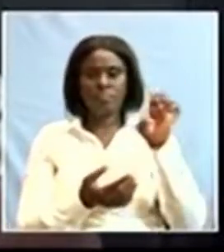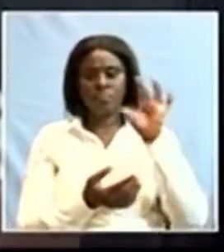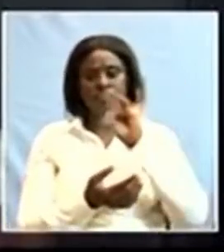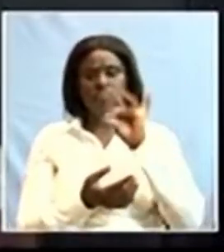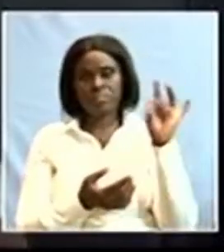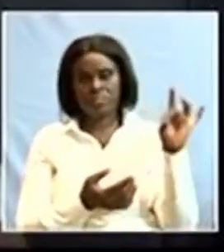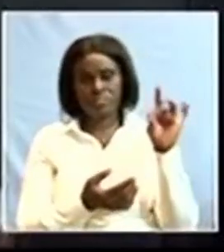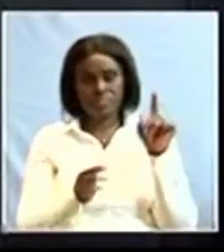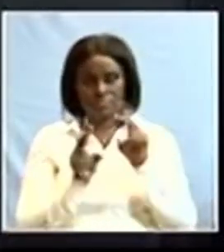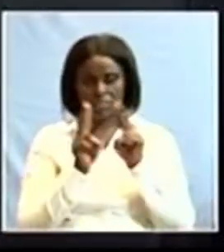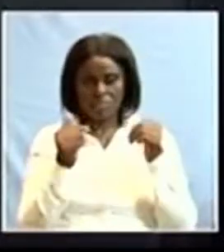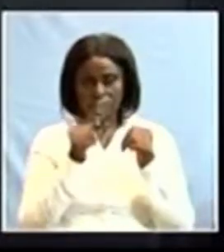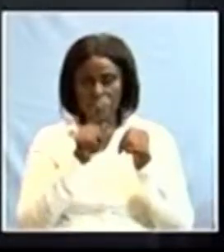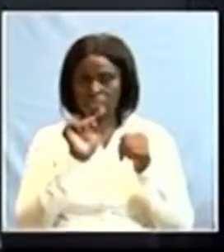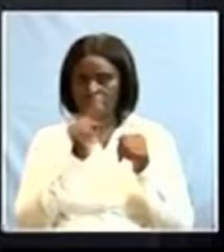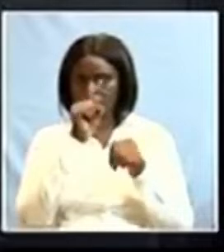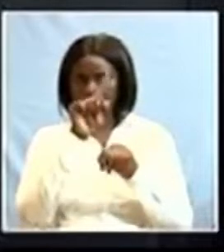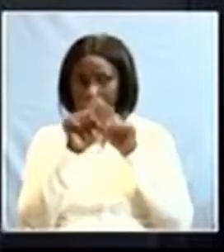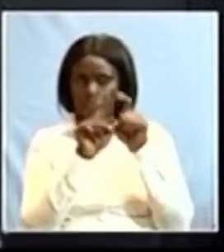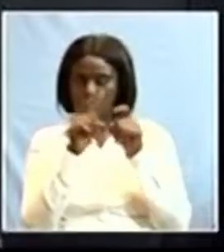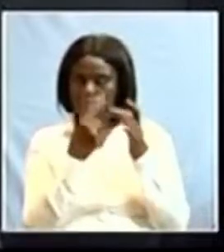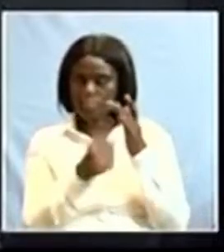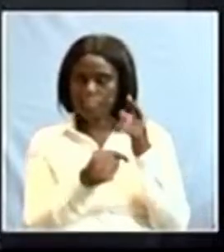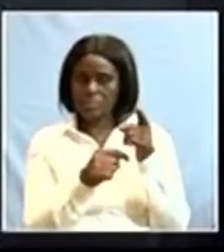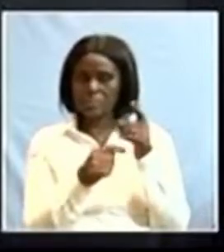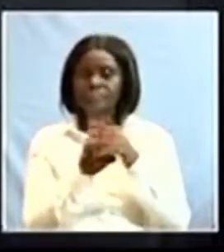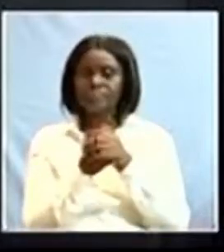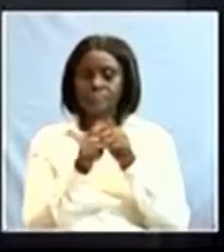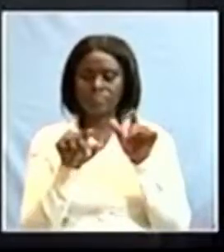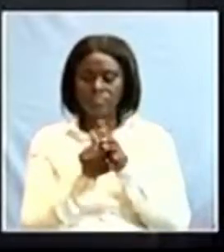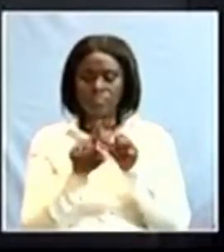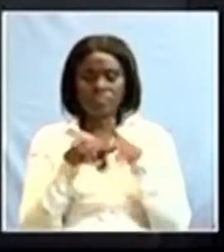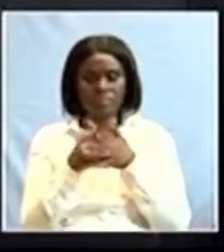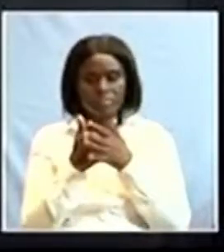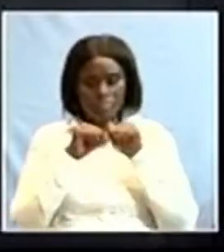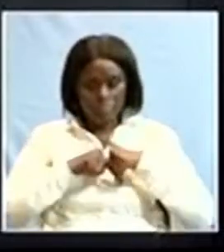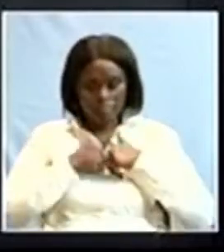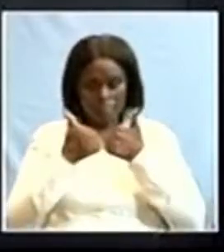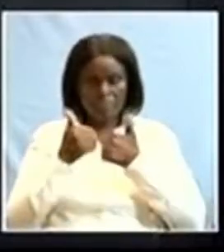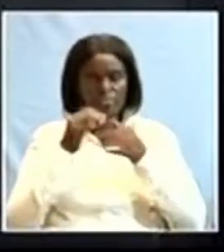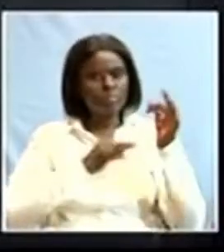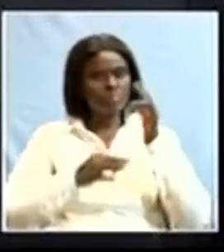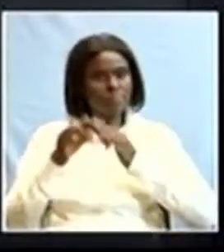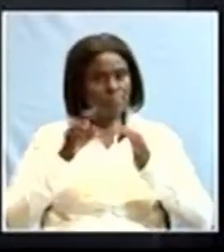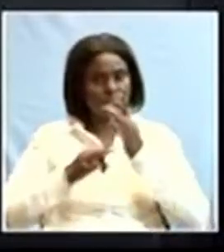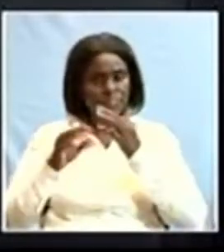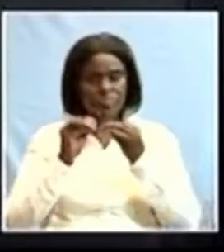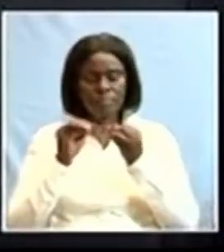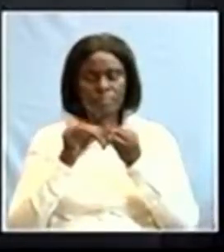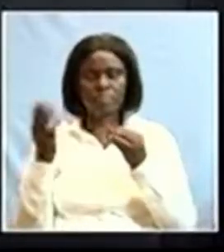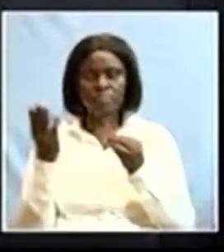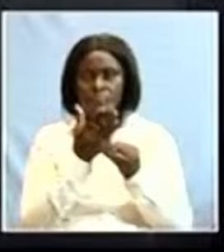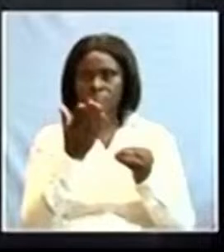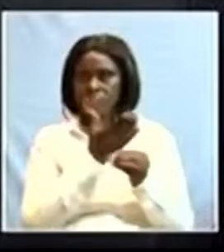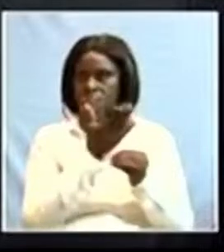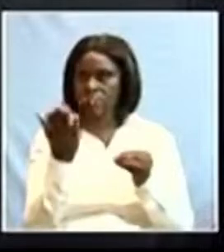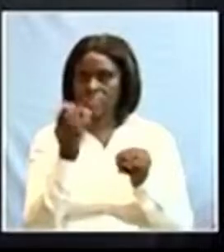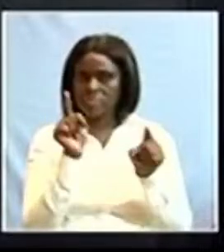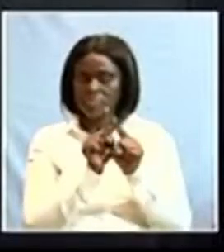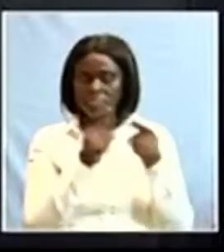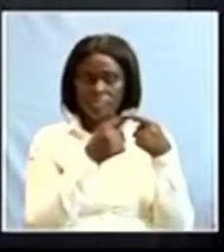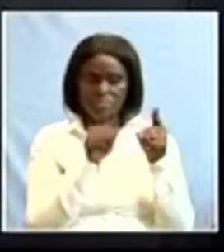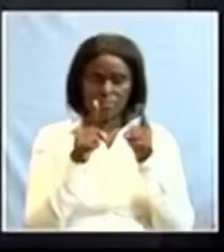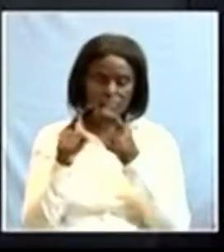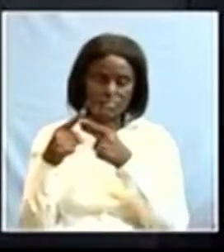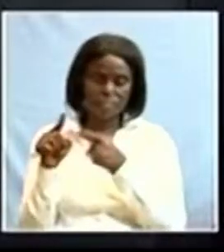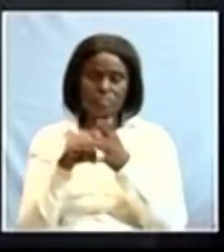75,790,788. So the first question is, how do we explain the